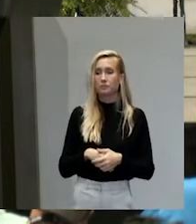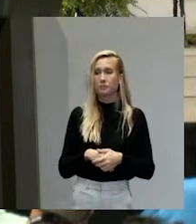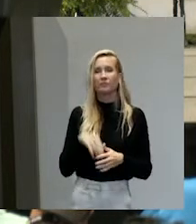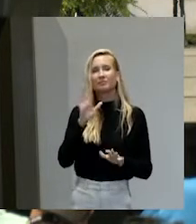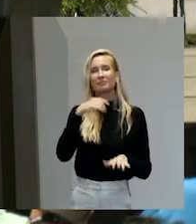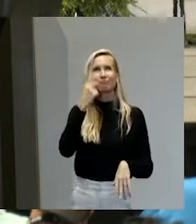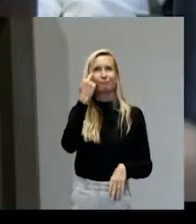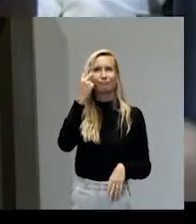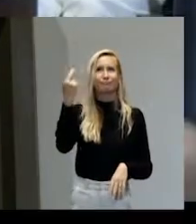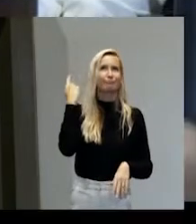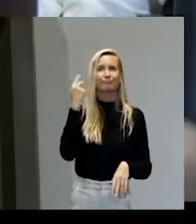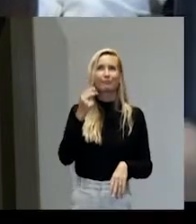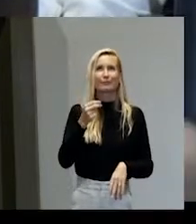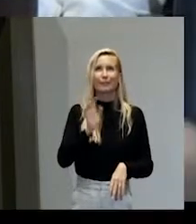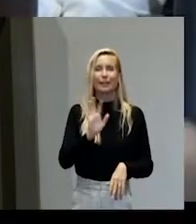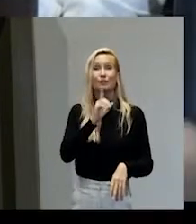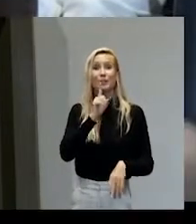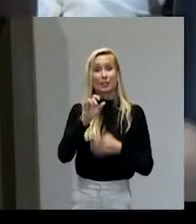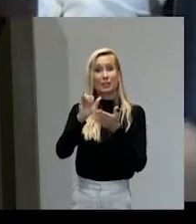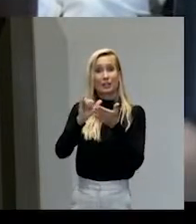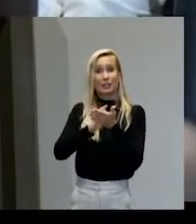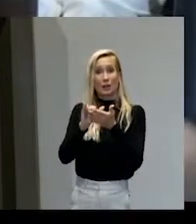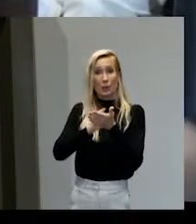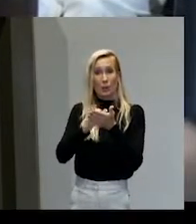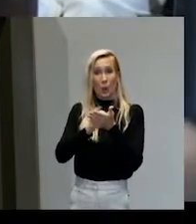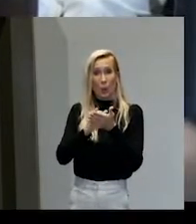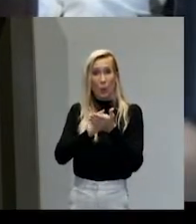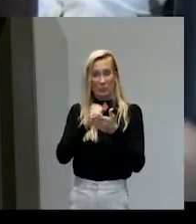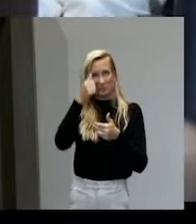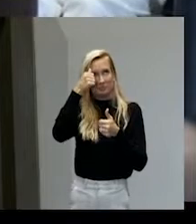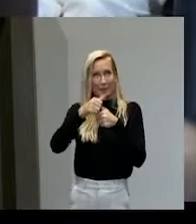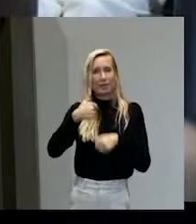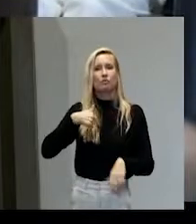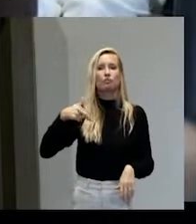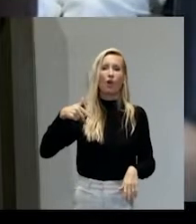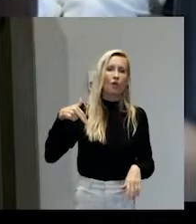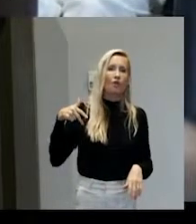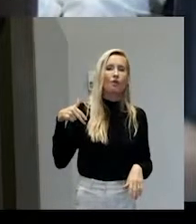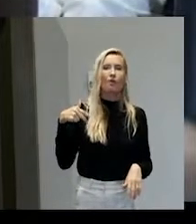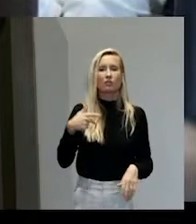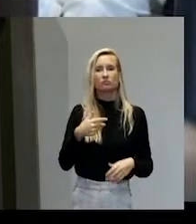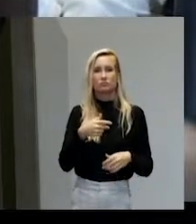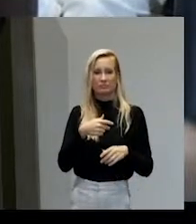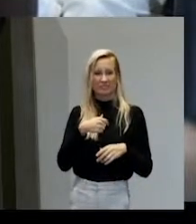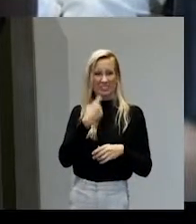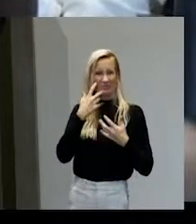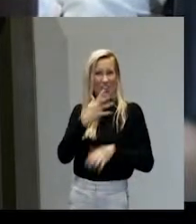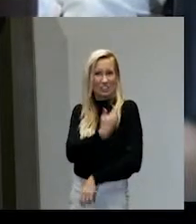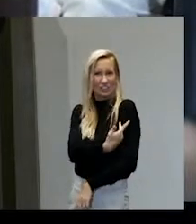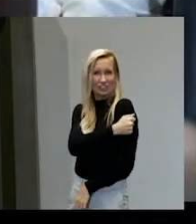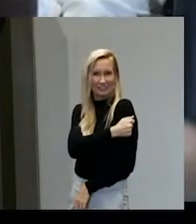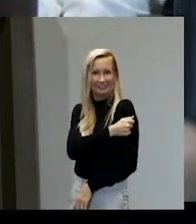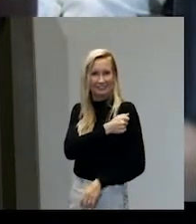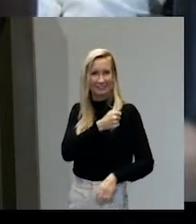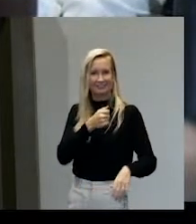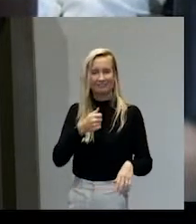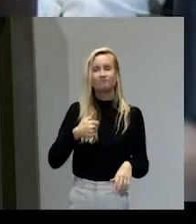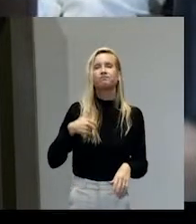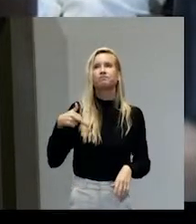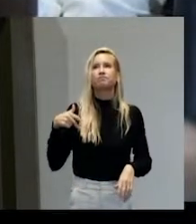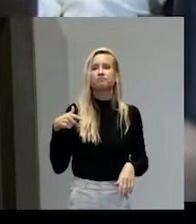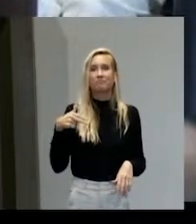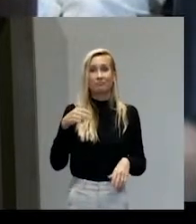first vaccine shot when my agent called and said, hey, can you fly out in 2 weeks? So mine was like a very